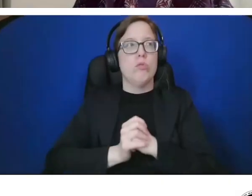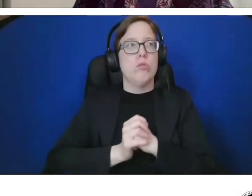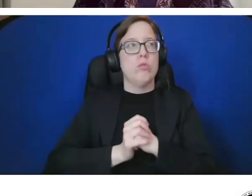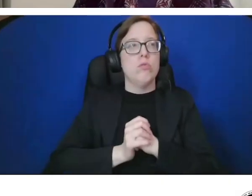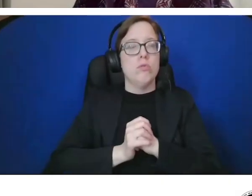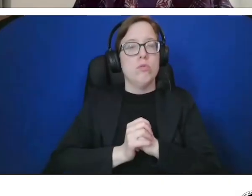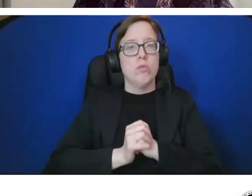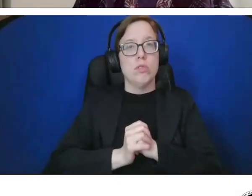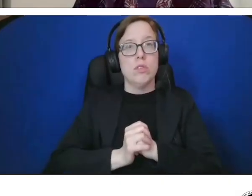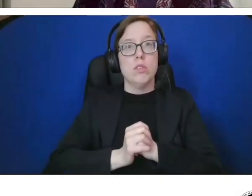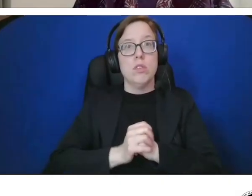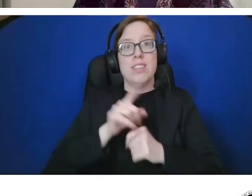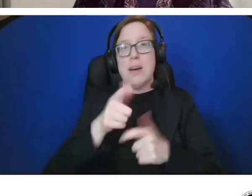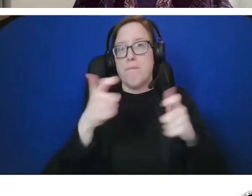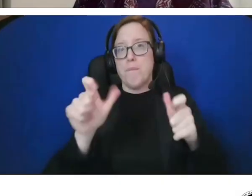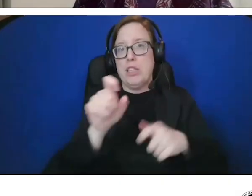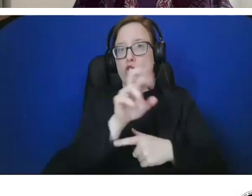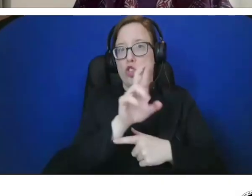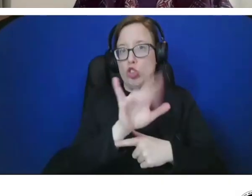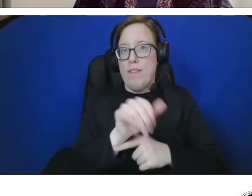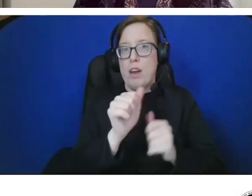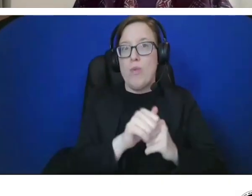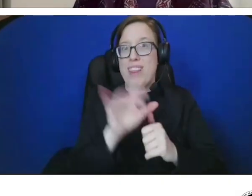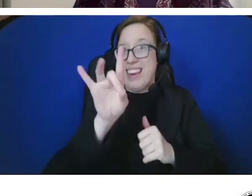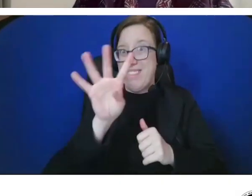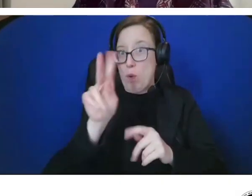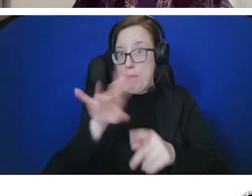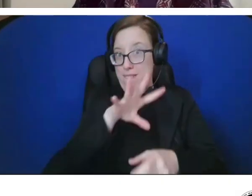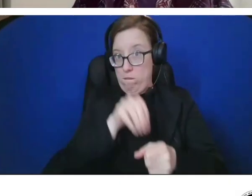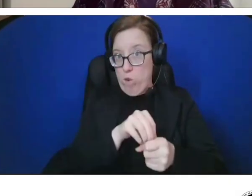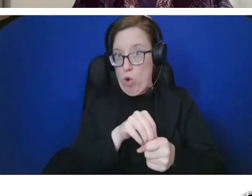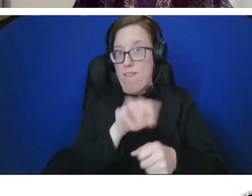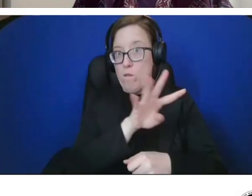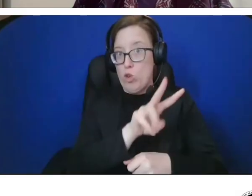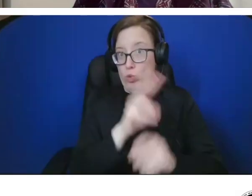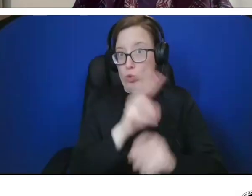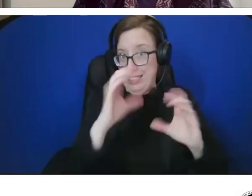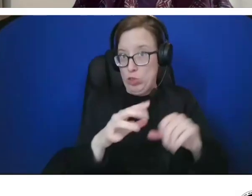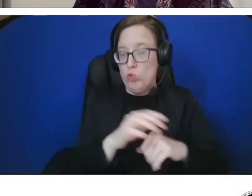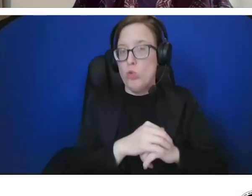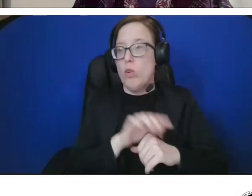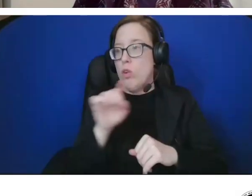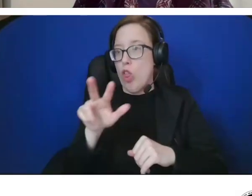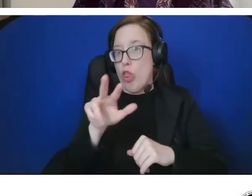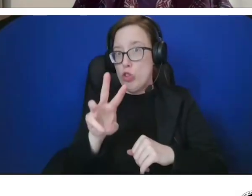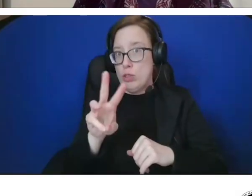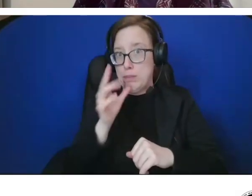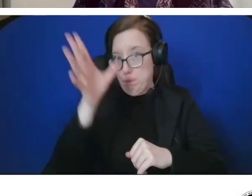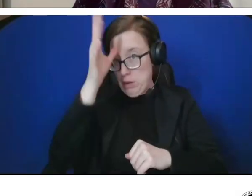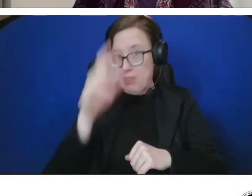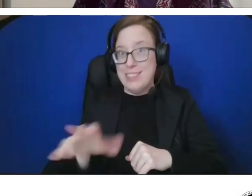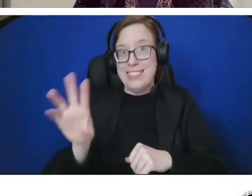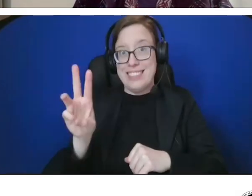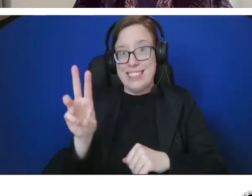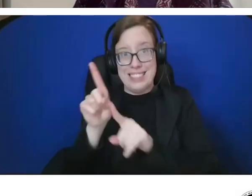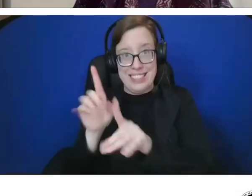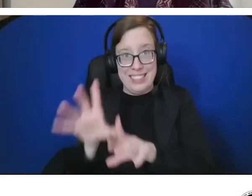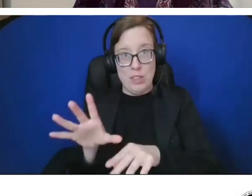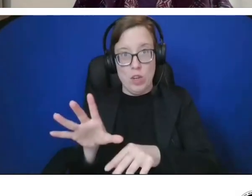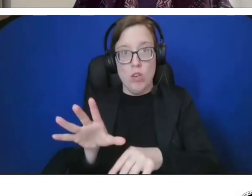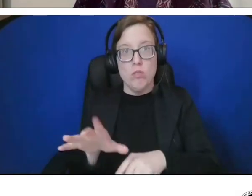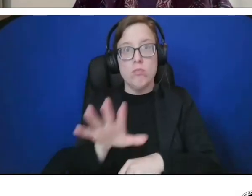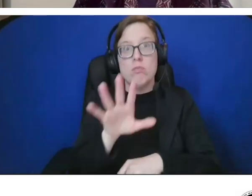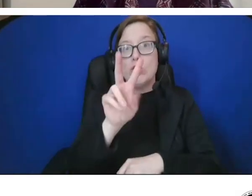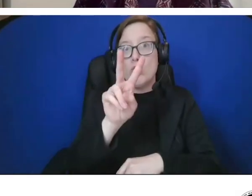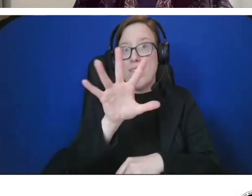there was a major survey with 84 participants, 42 teachers, 36 parents, 6